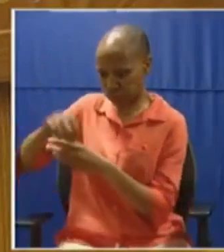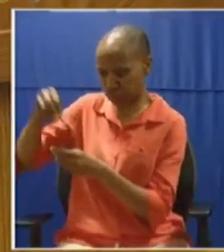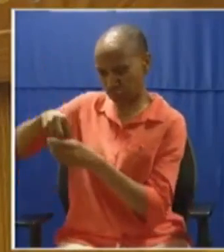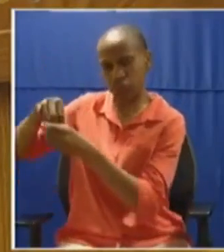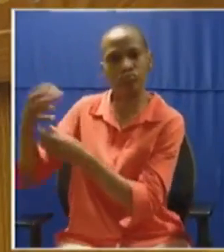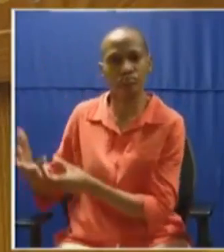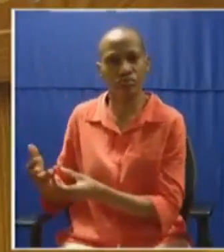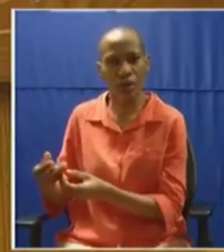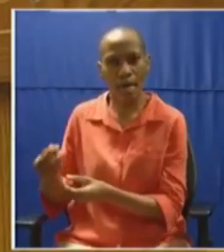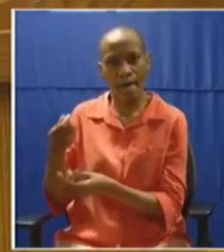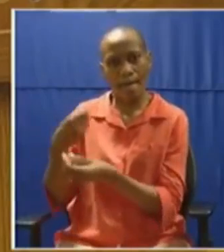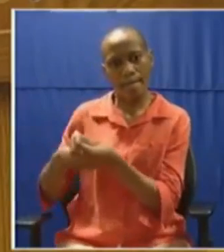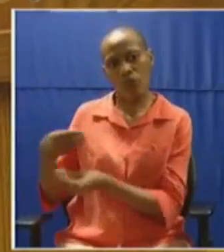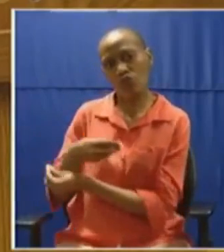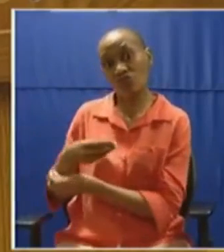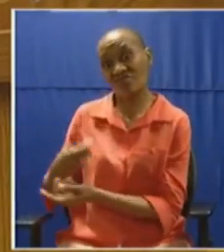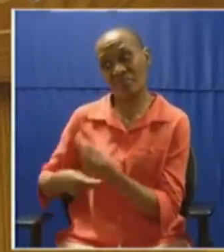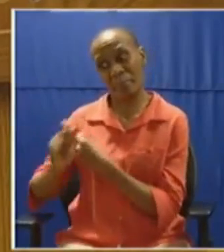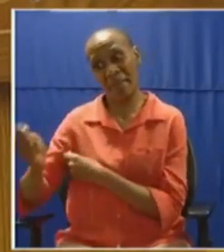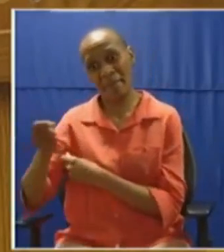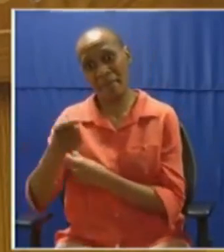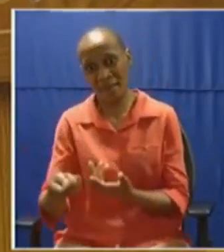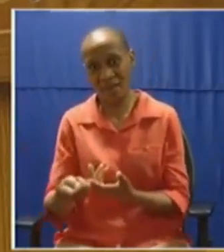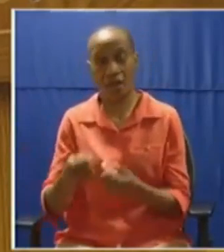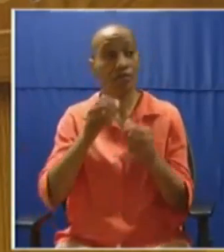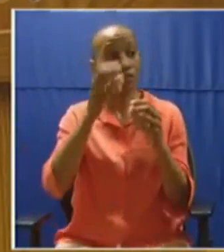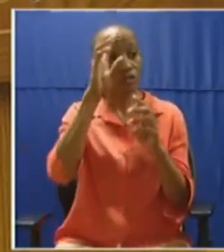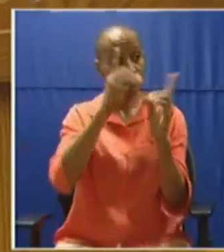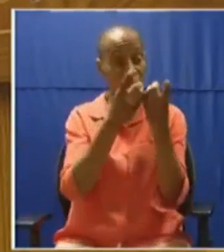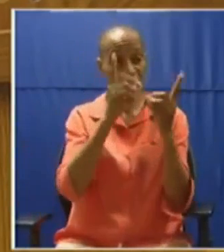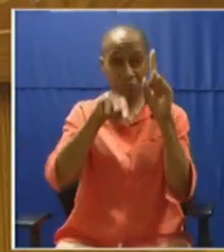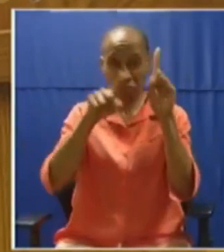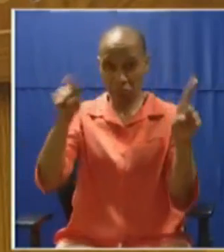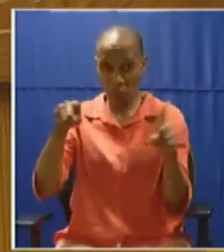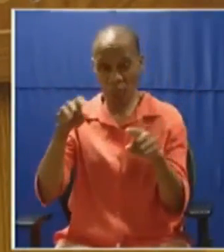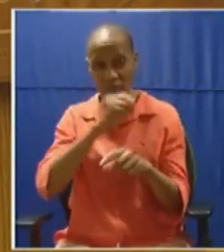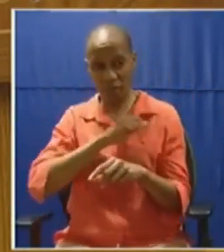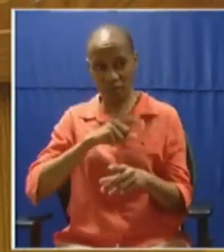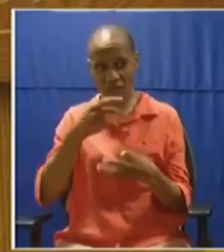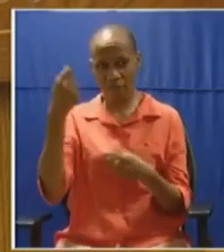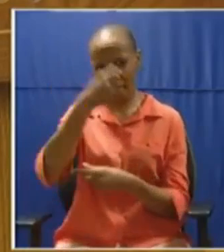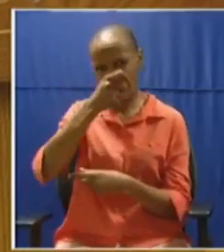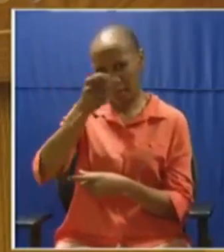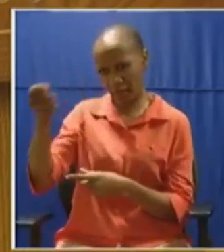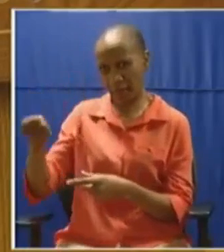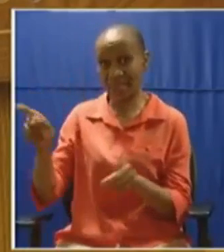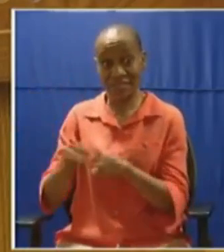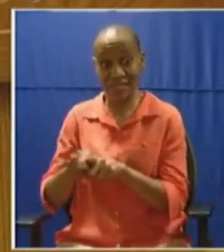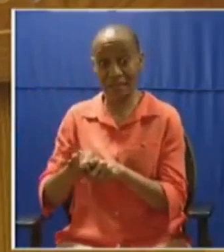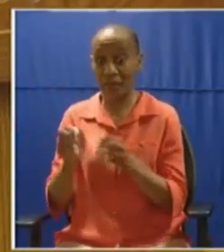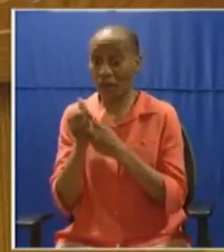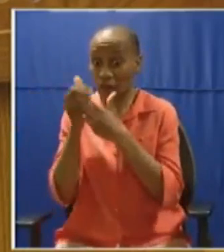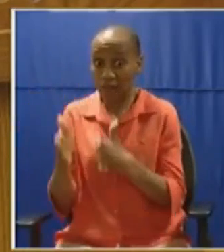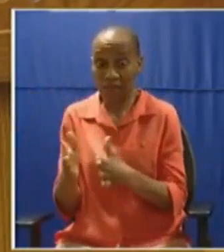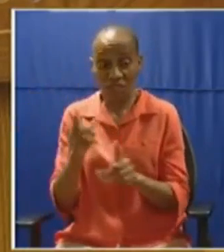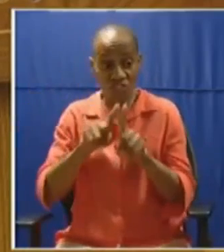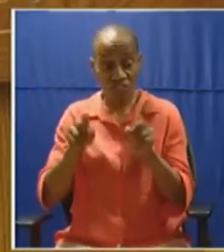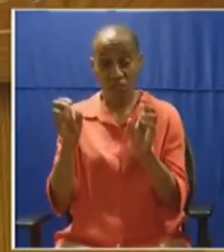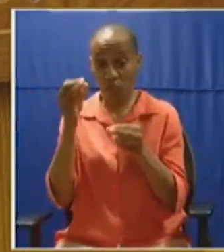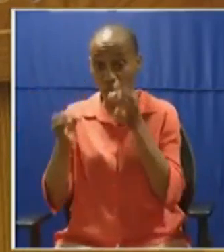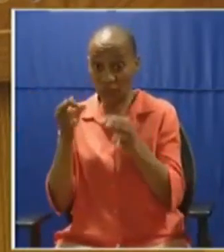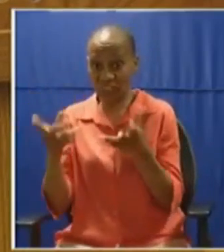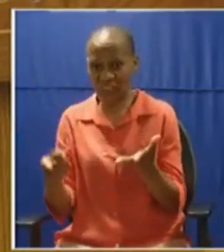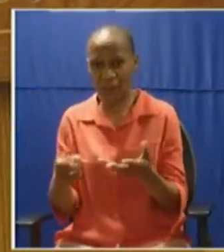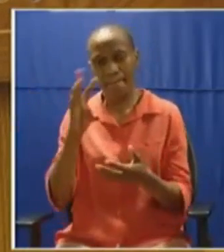through bribery and pressure from senior government officials and other well-connected political figures. People like